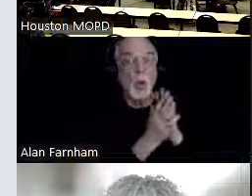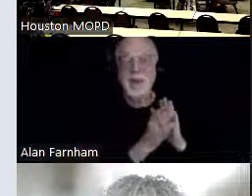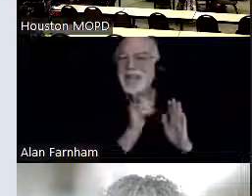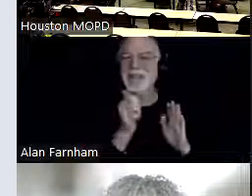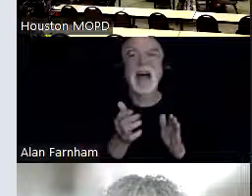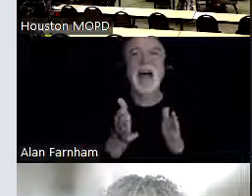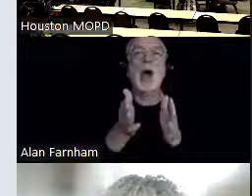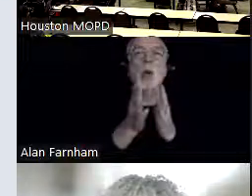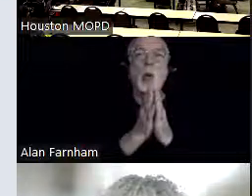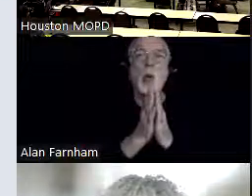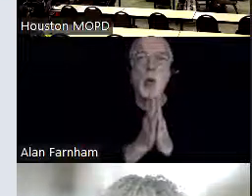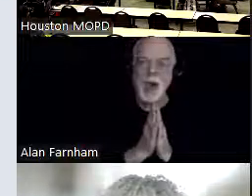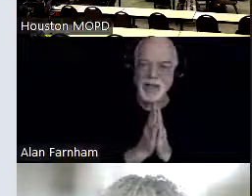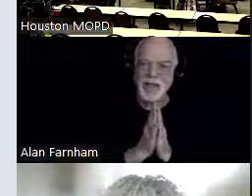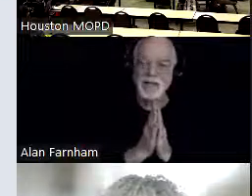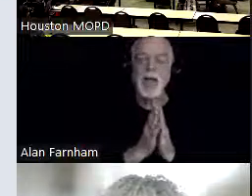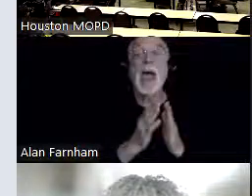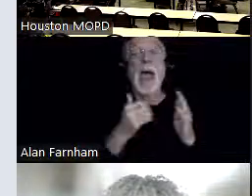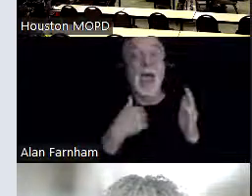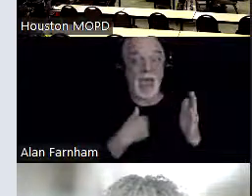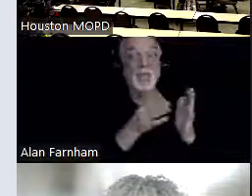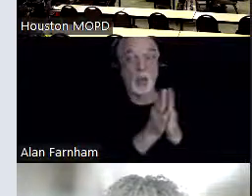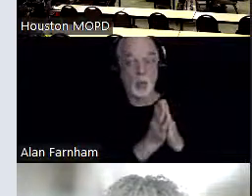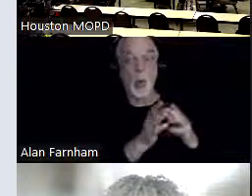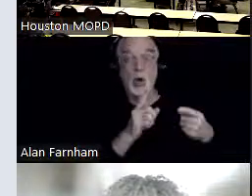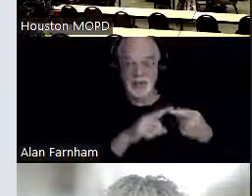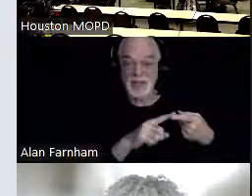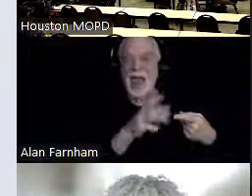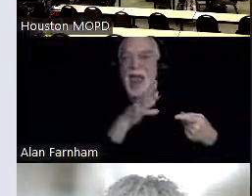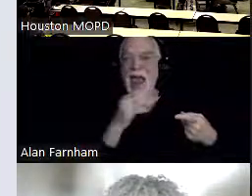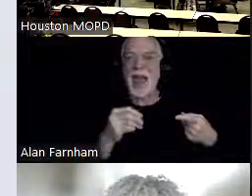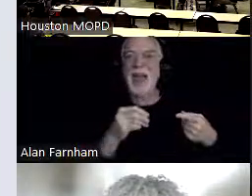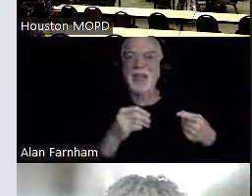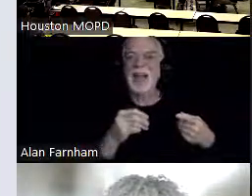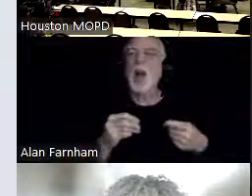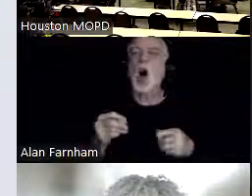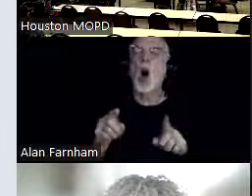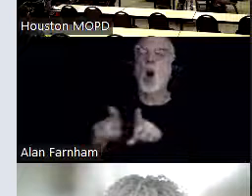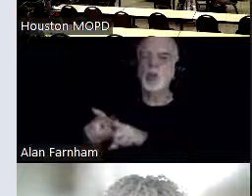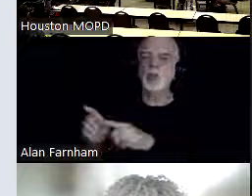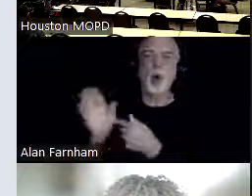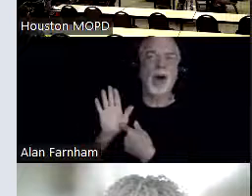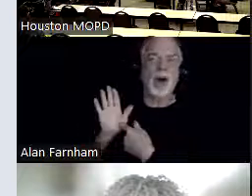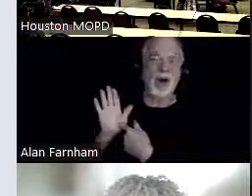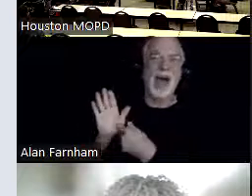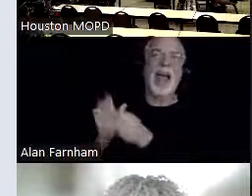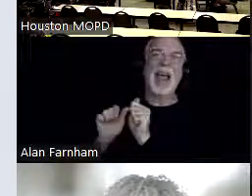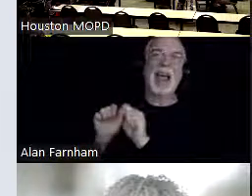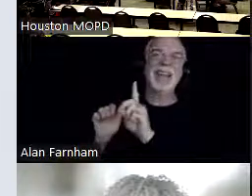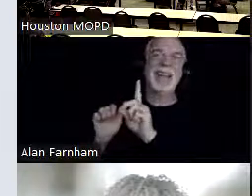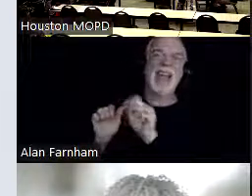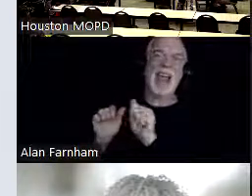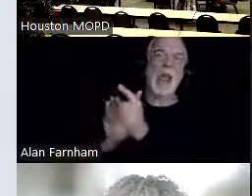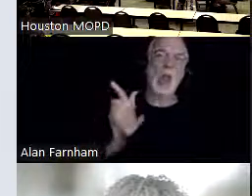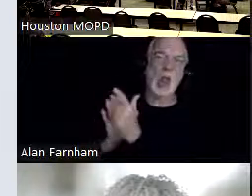they should have a request and a quoted cited part of the ABA law. Give the employer something that